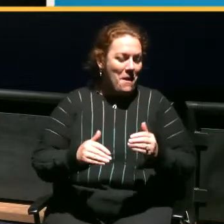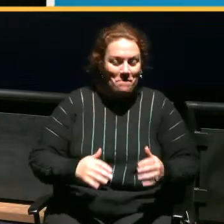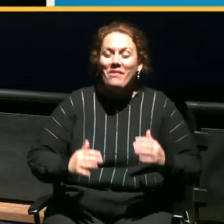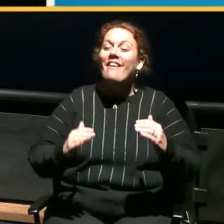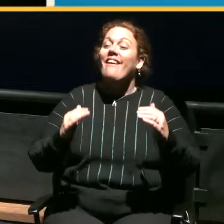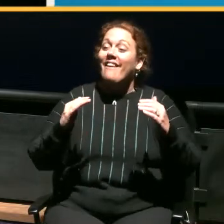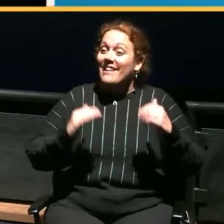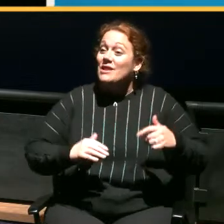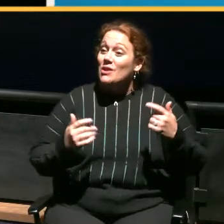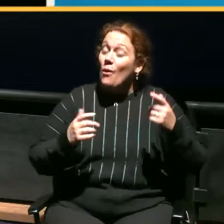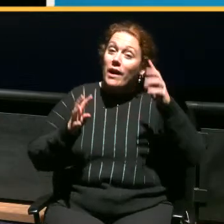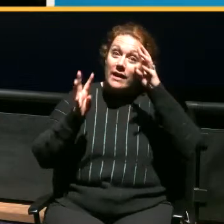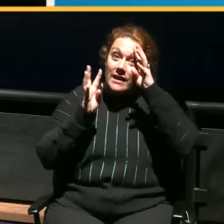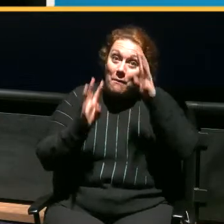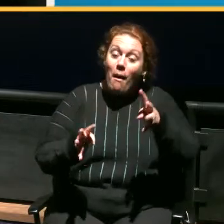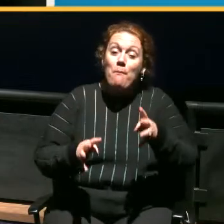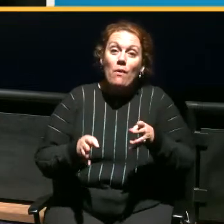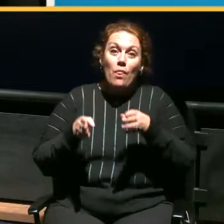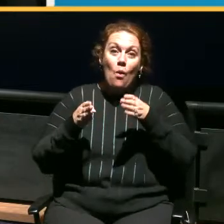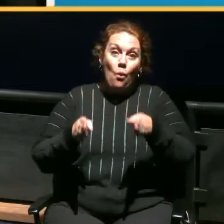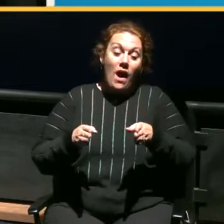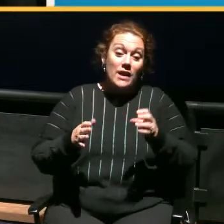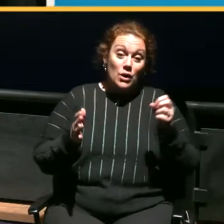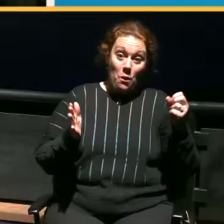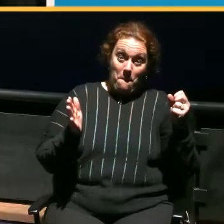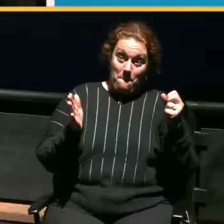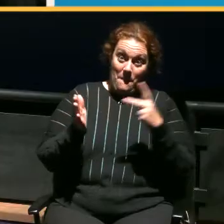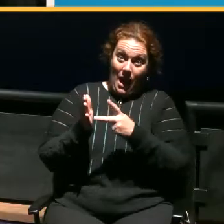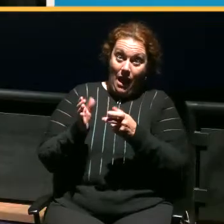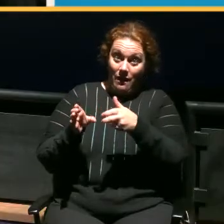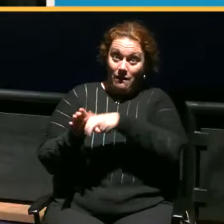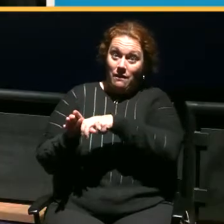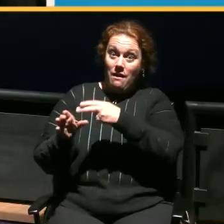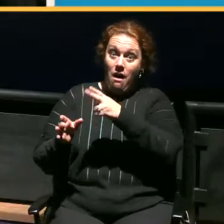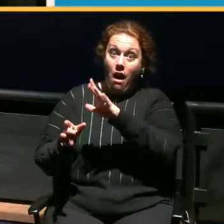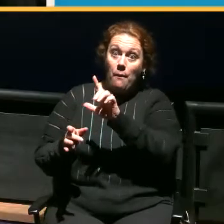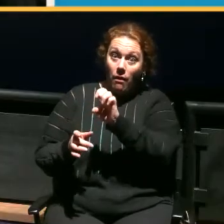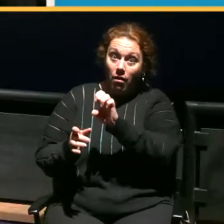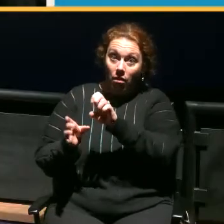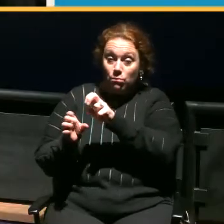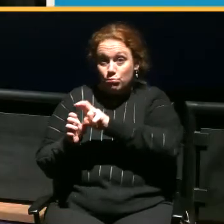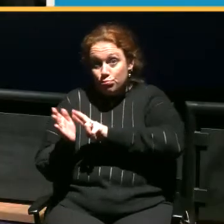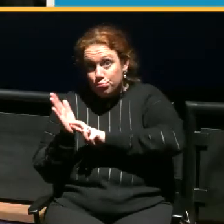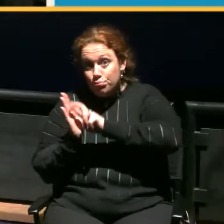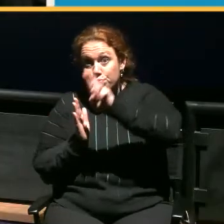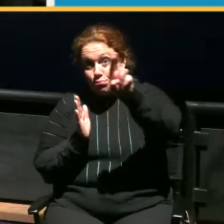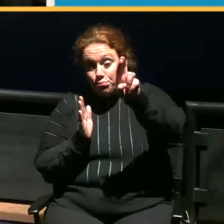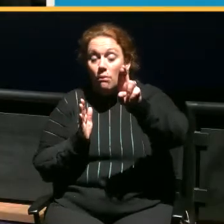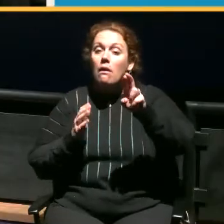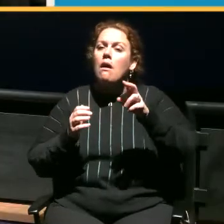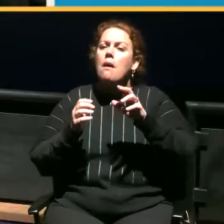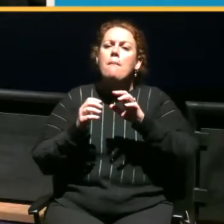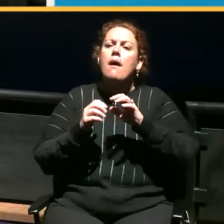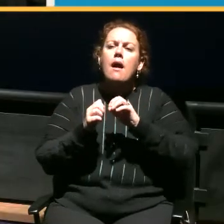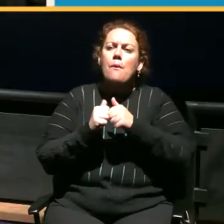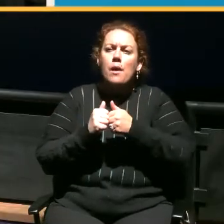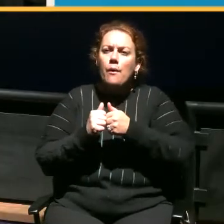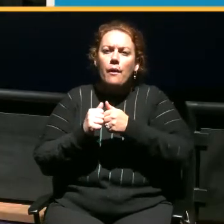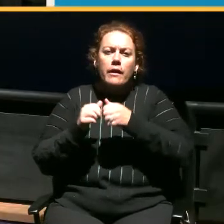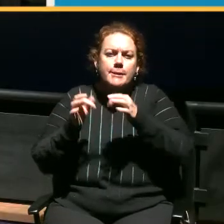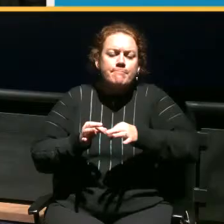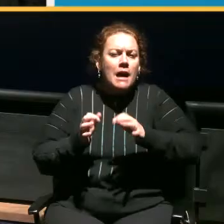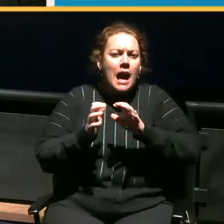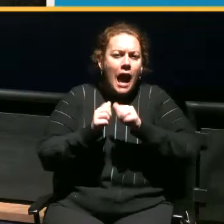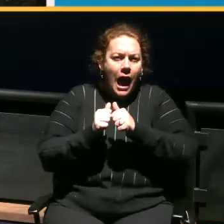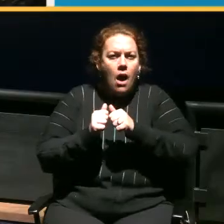with a way to go back to Hubble, and we were involved with these decisions of how can we get back